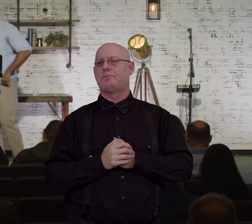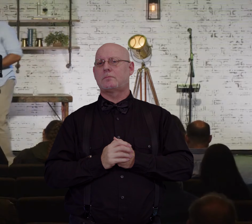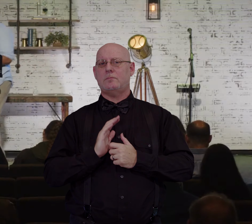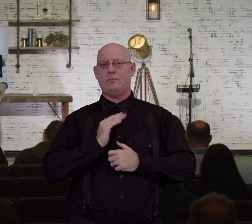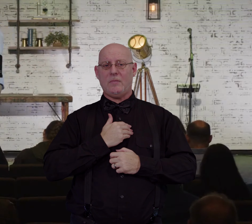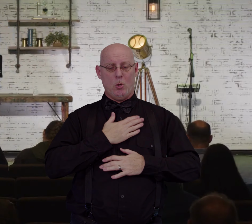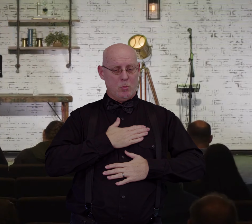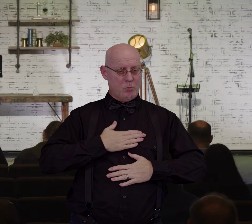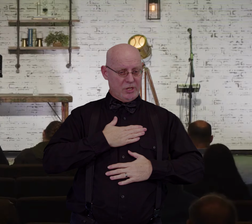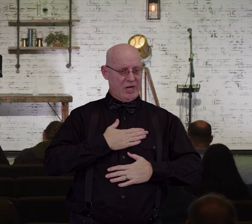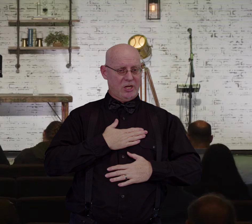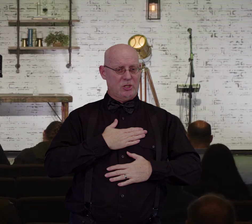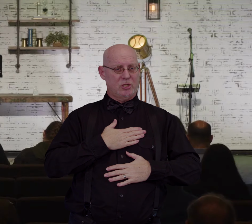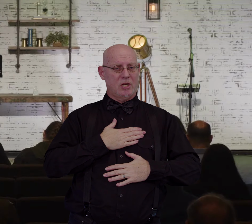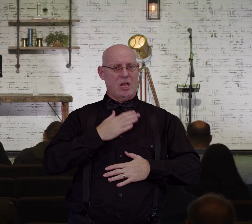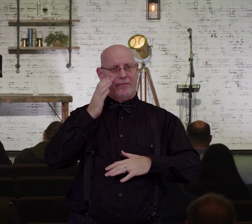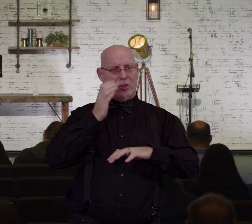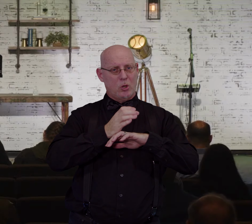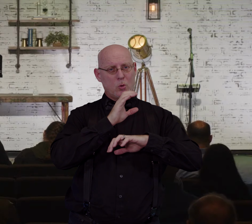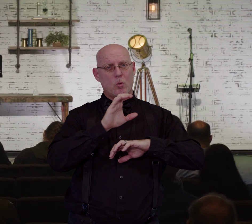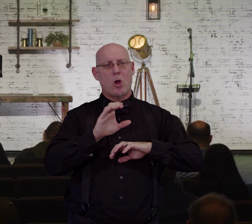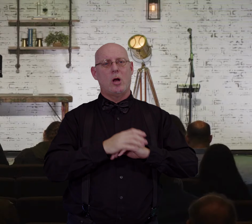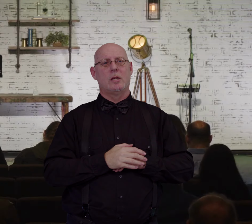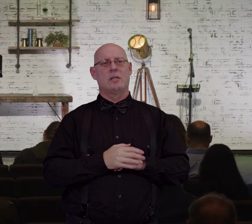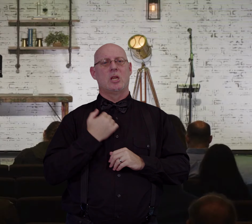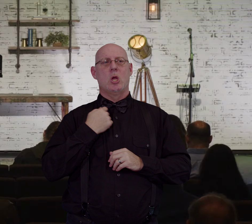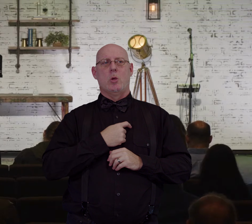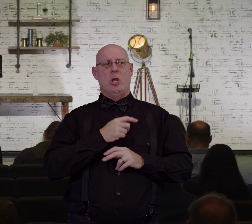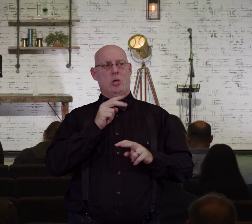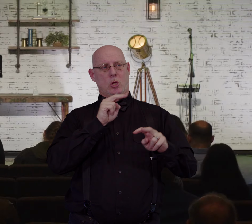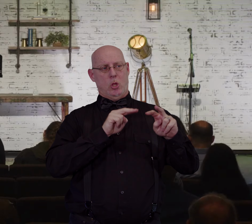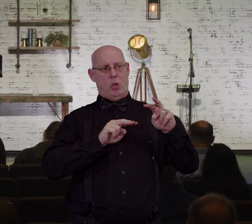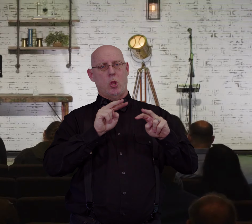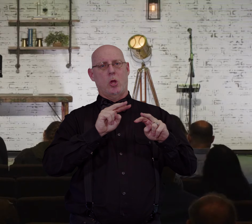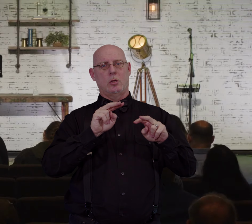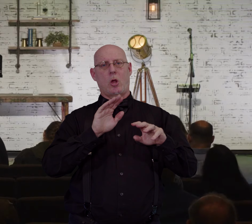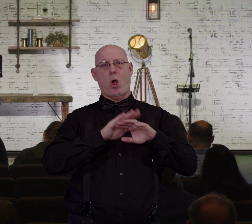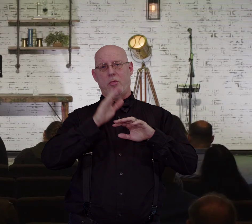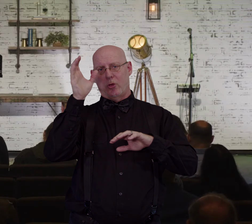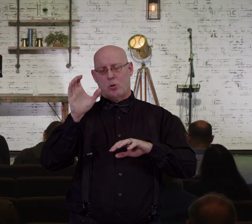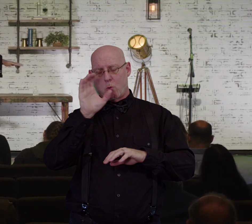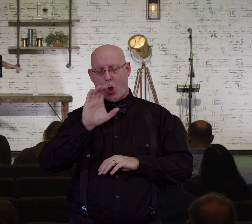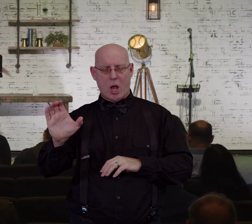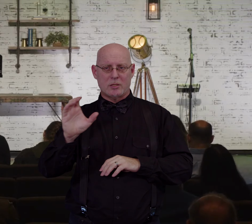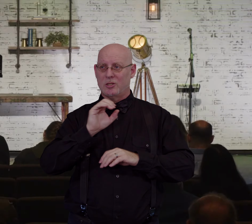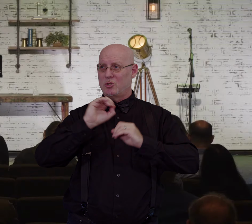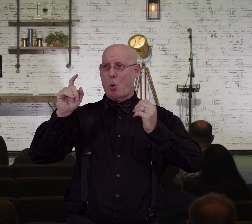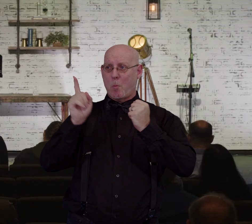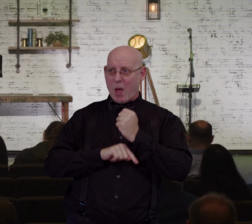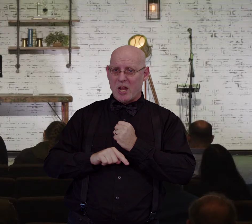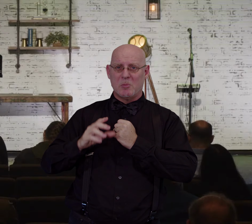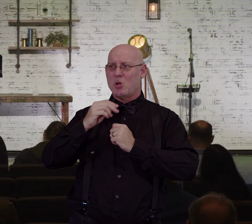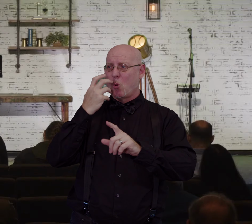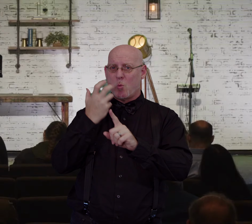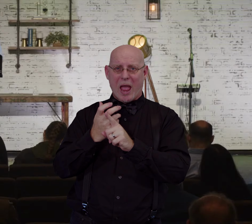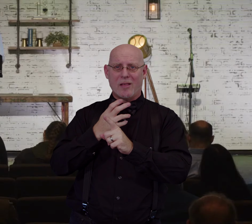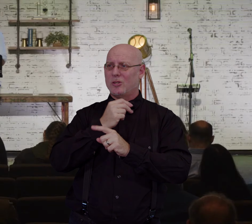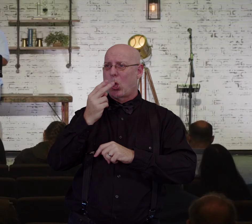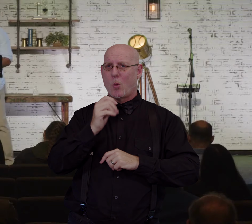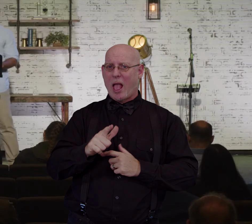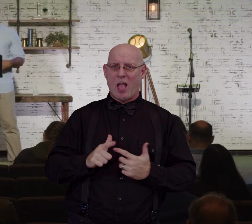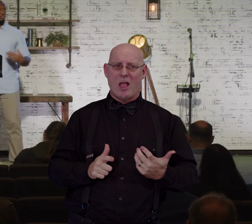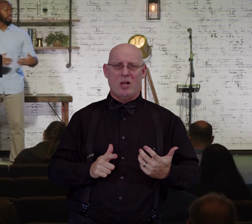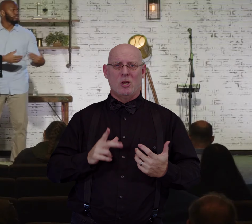our appreciation of the cross. So as we look upon the cross, If there is no punishment, no wrath, no